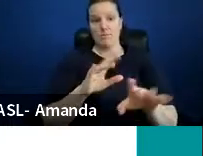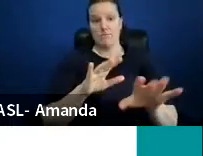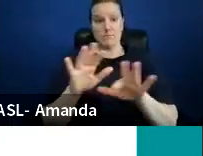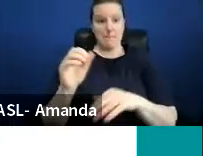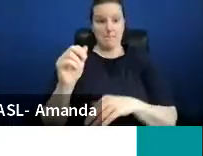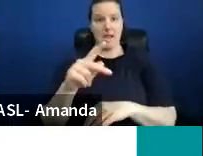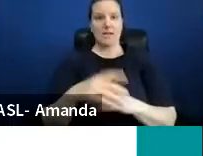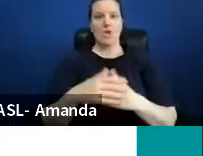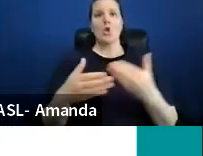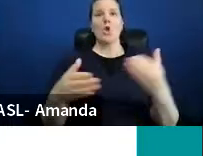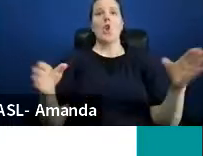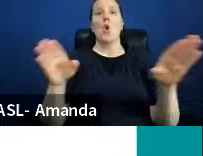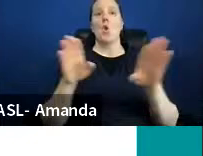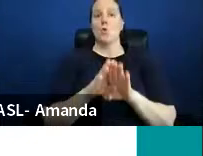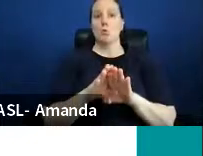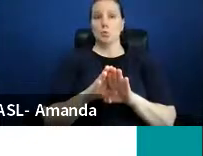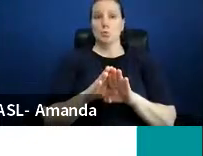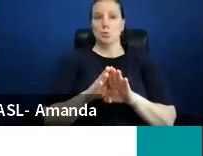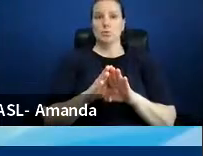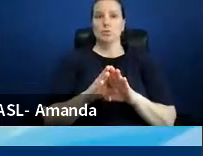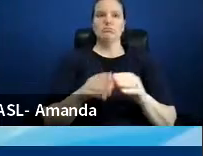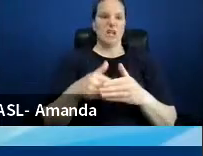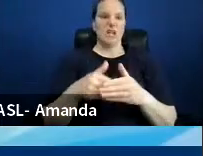close with our closing and next steps.